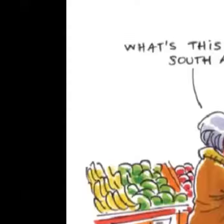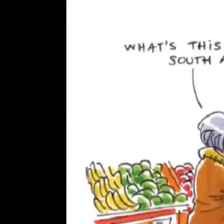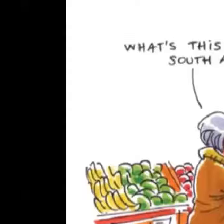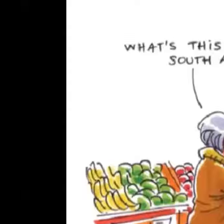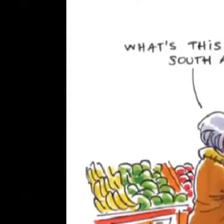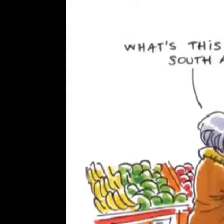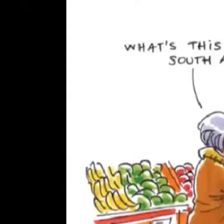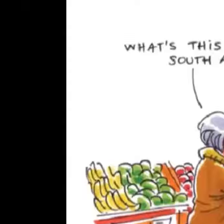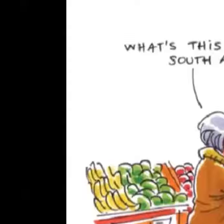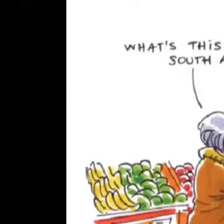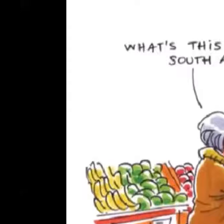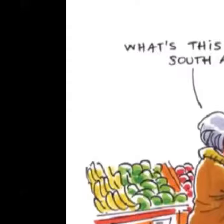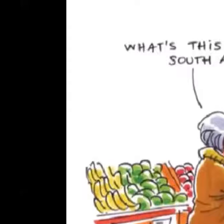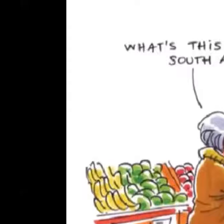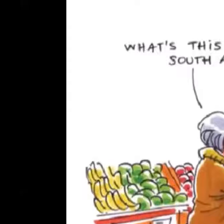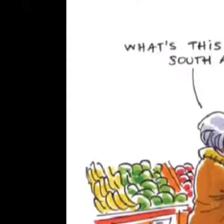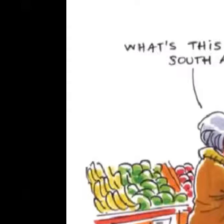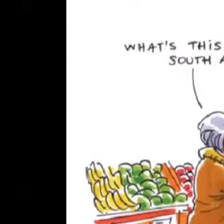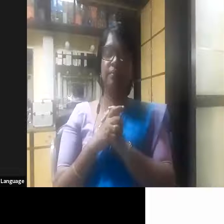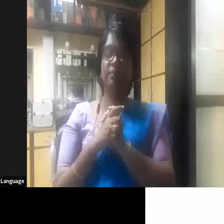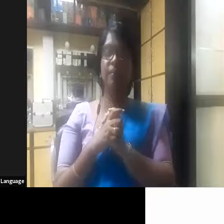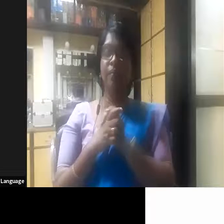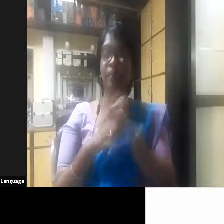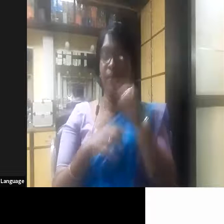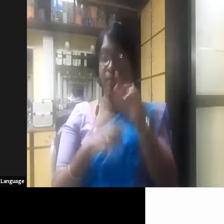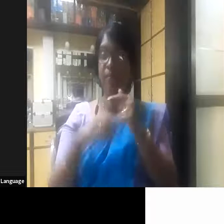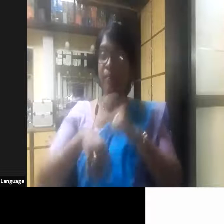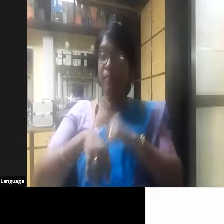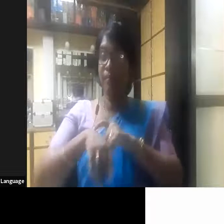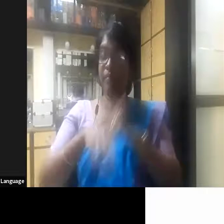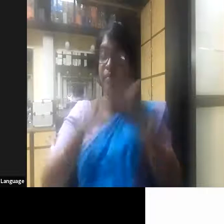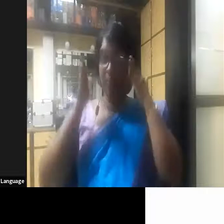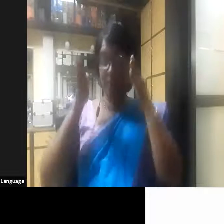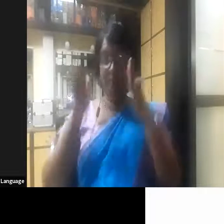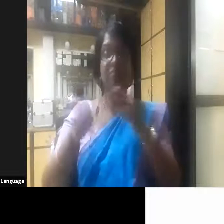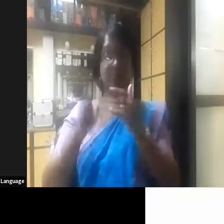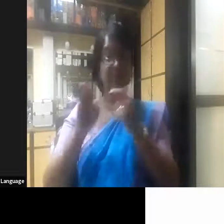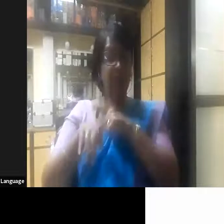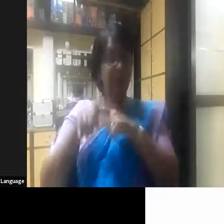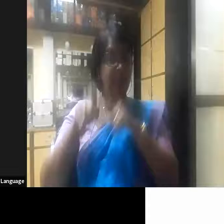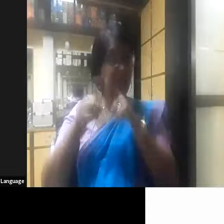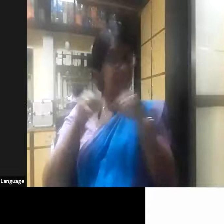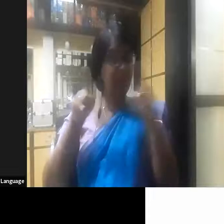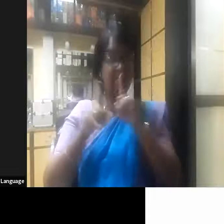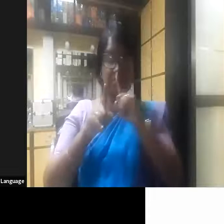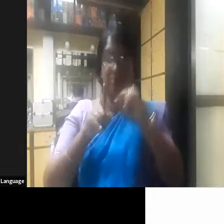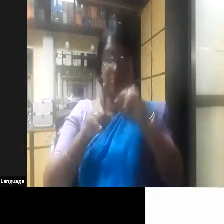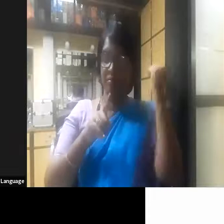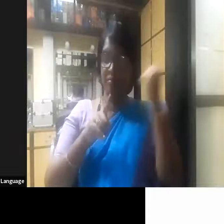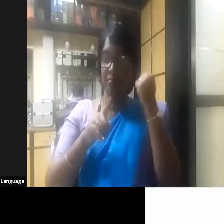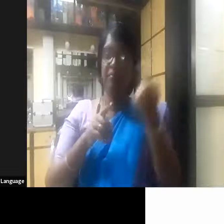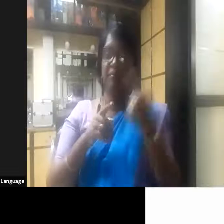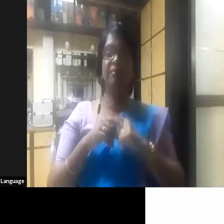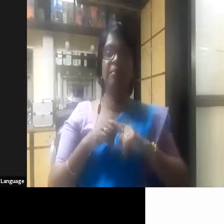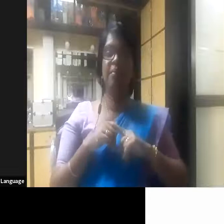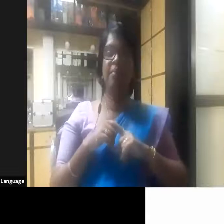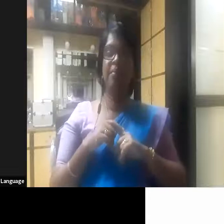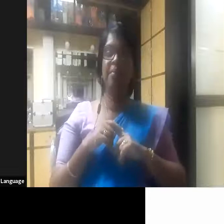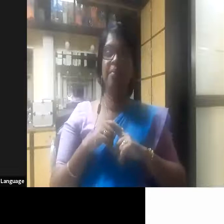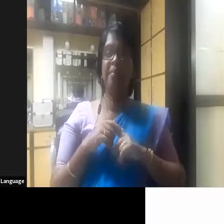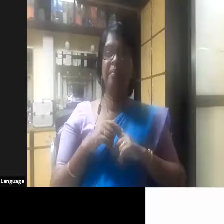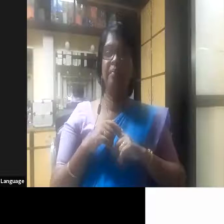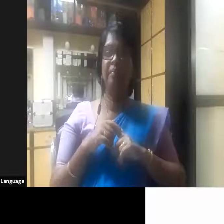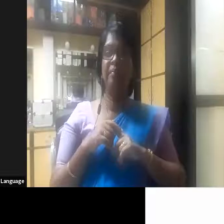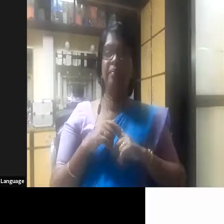for in time to come. So let's be ready for that. And next, I would like to invite Afam Ali, the Group Supply Chain